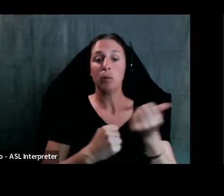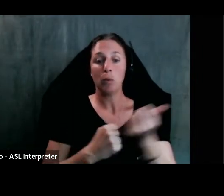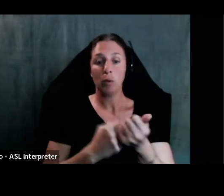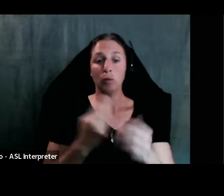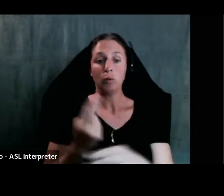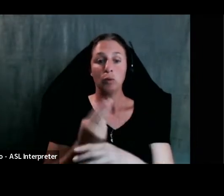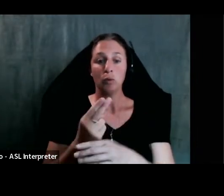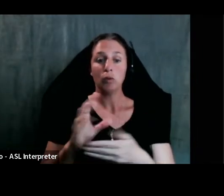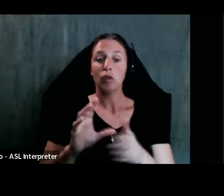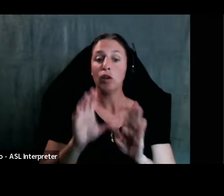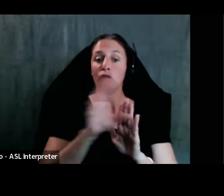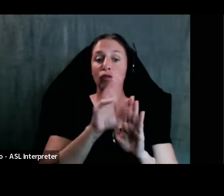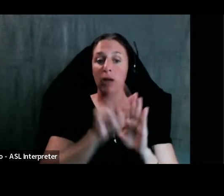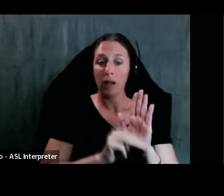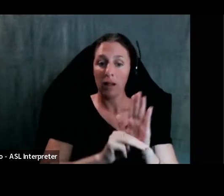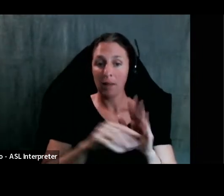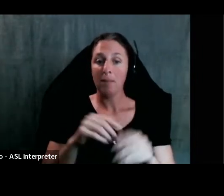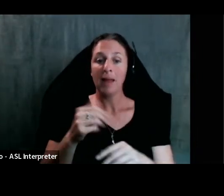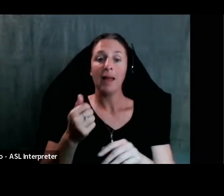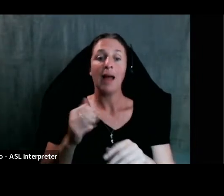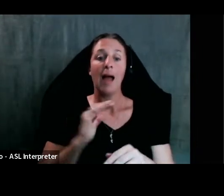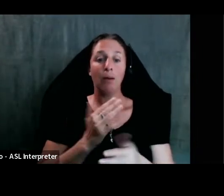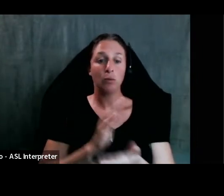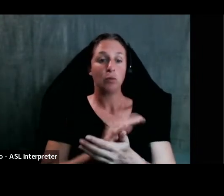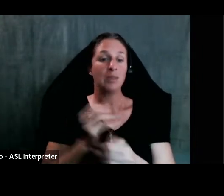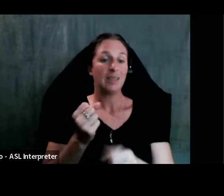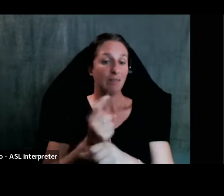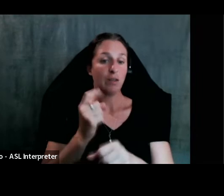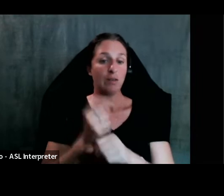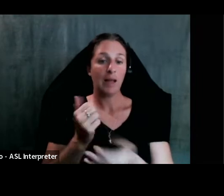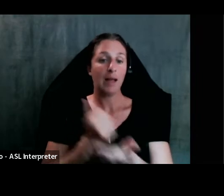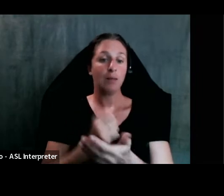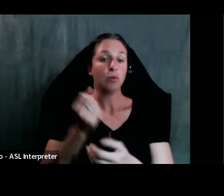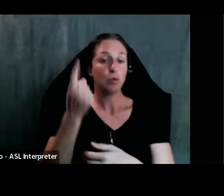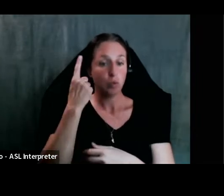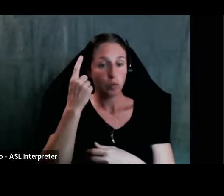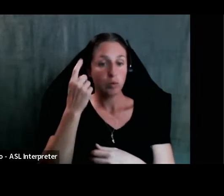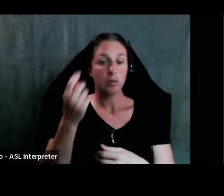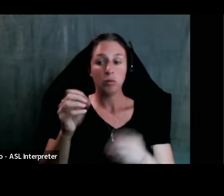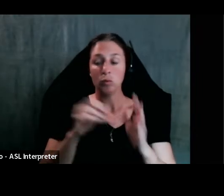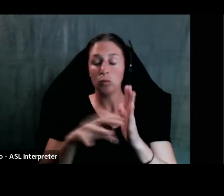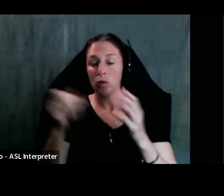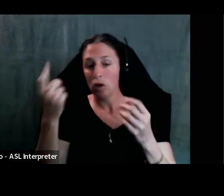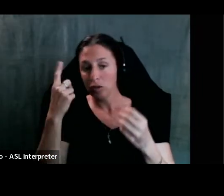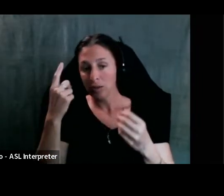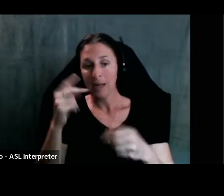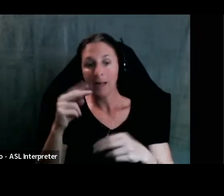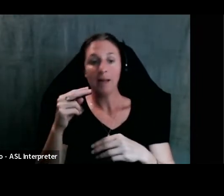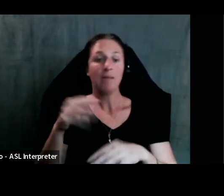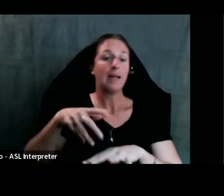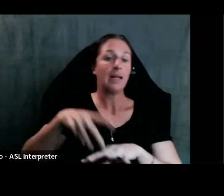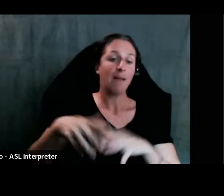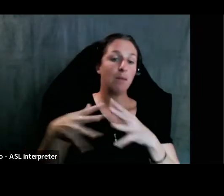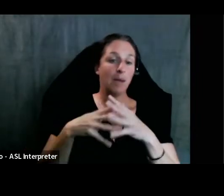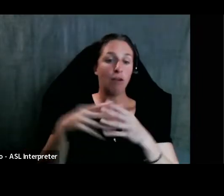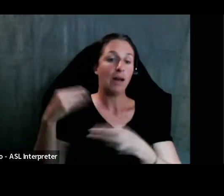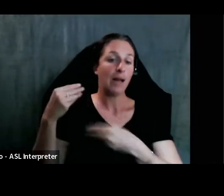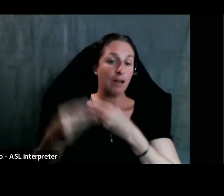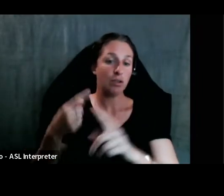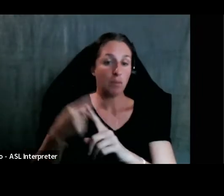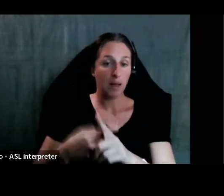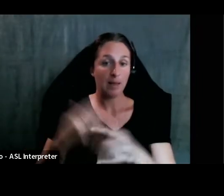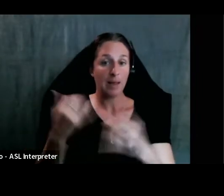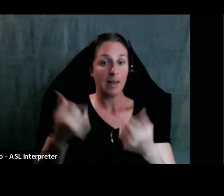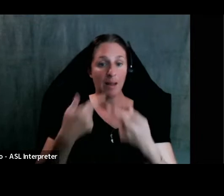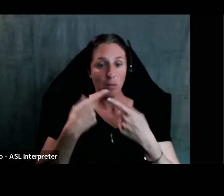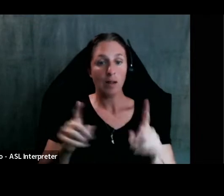curricula at our schools every year to help students understand the importance of Native American Heritage Month. And now, therefore, be it